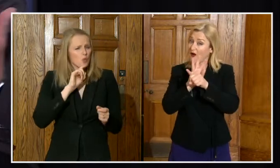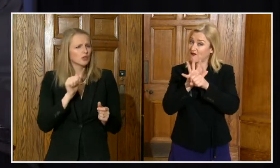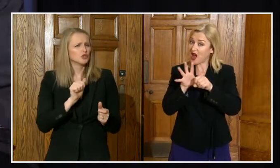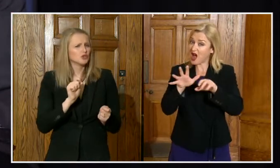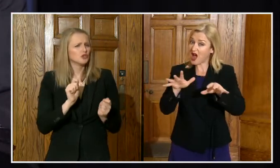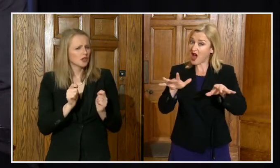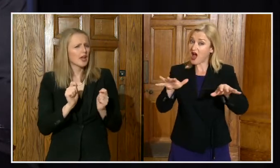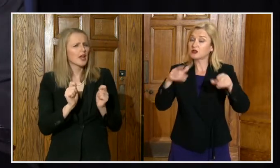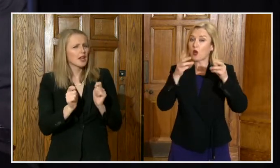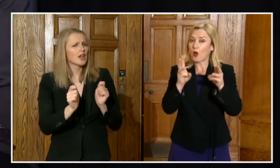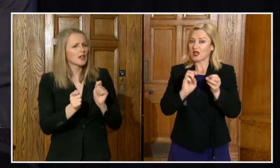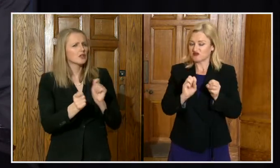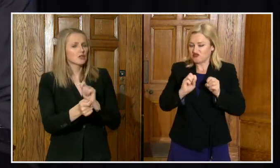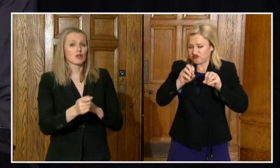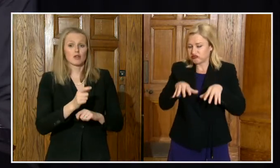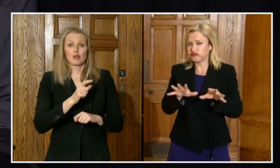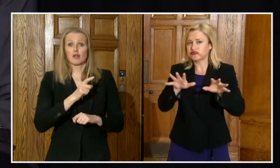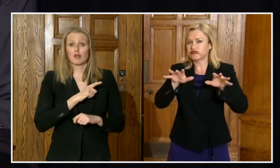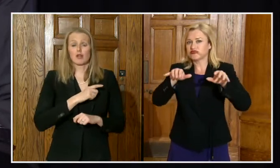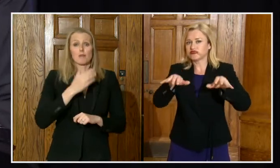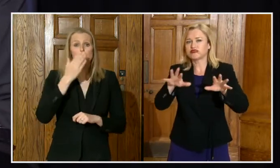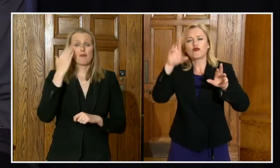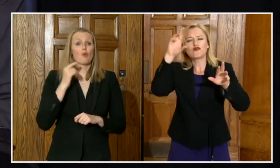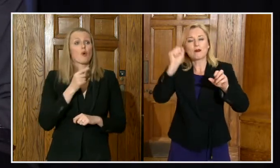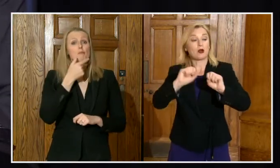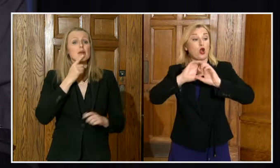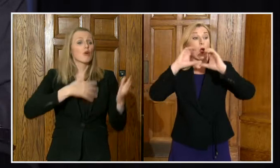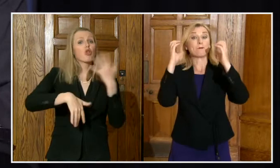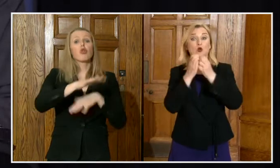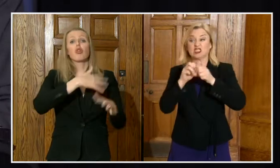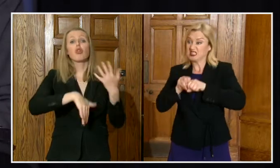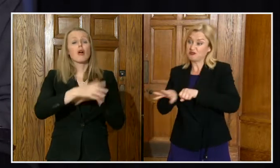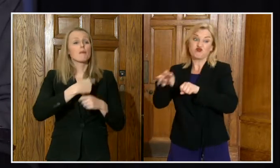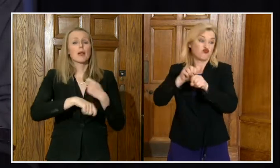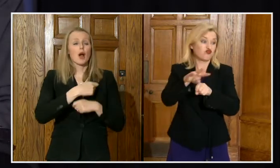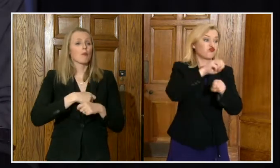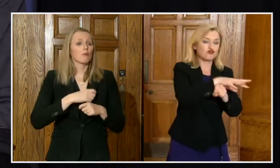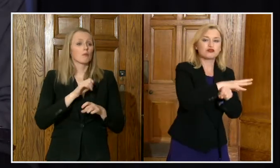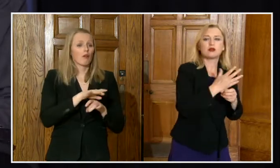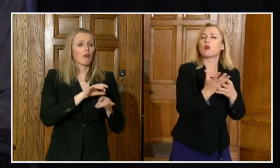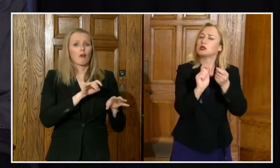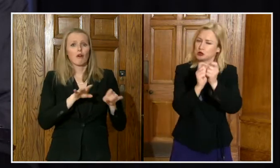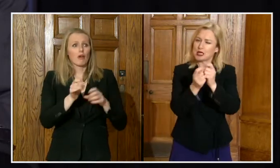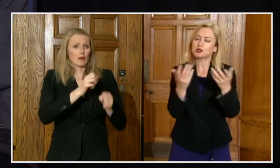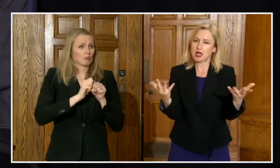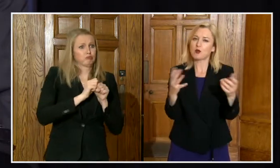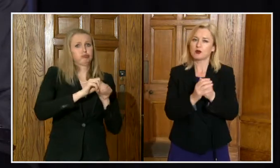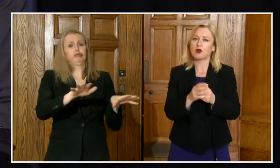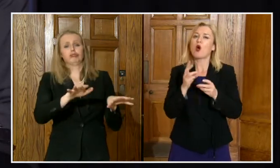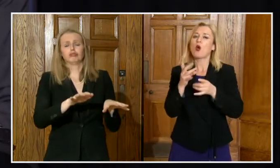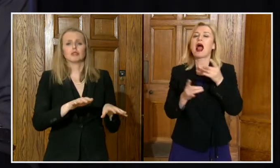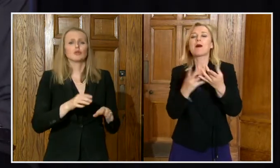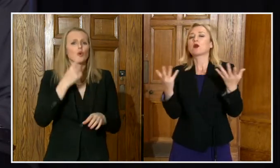a situation where we were having widespread community transmission to outbreaks. Those outbreaks may be regional, they may be